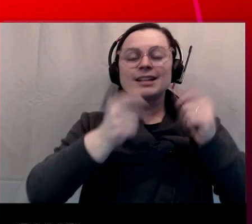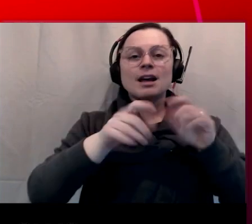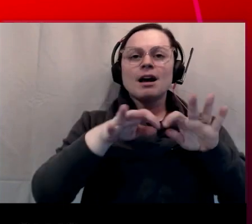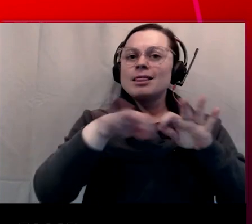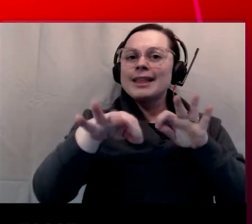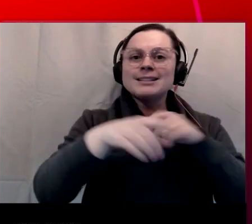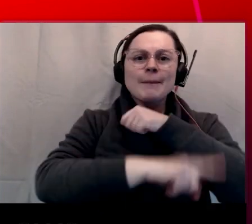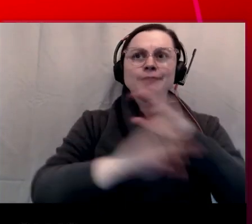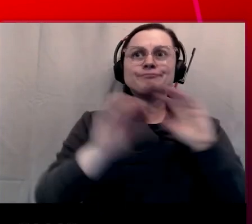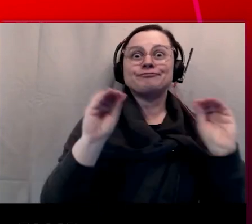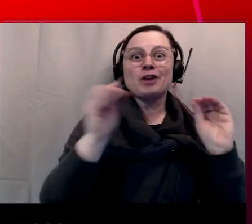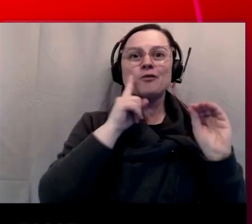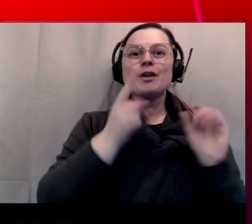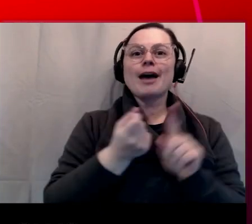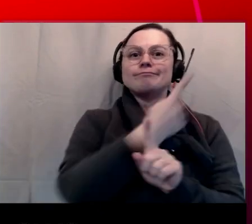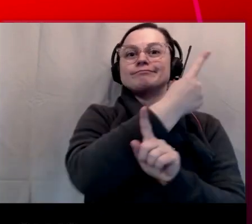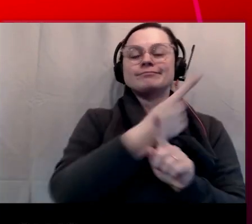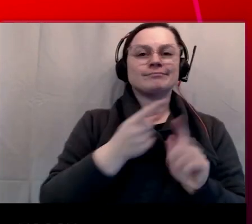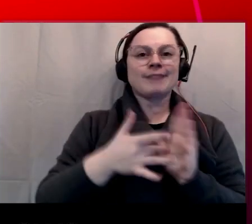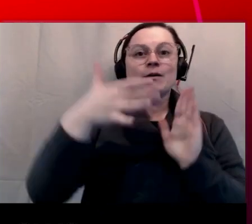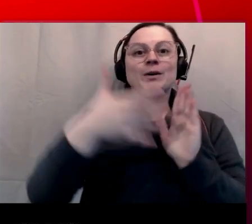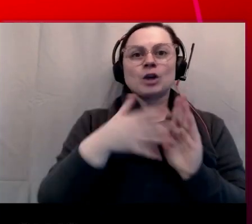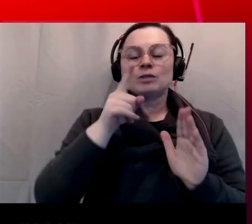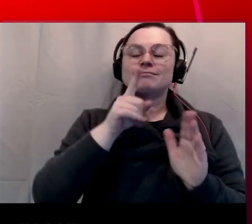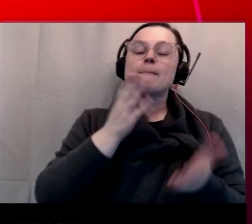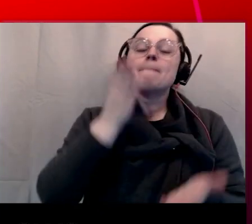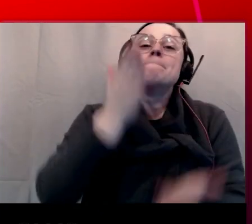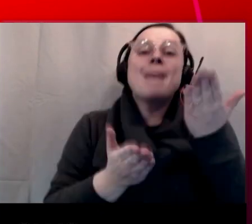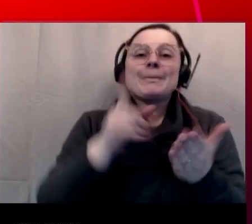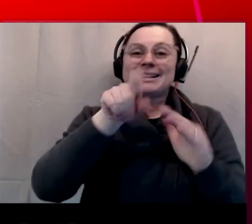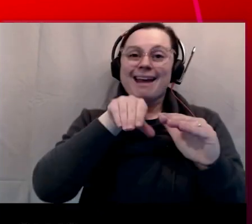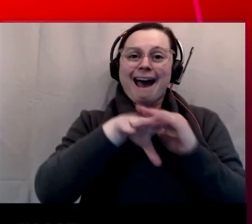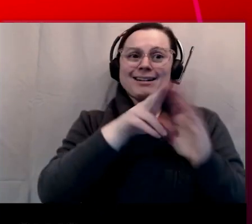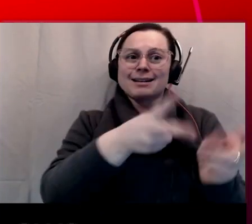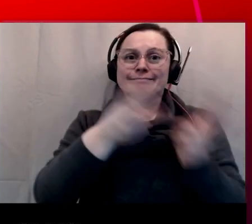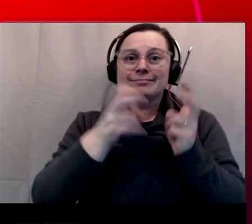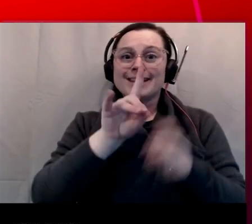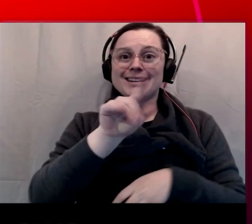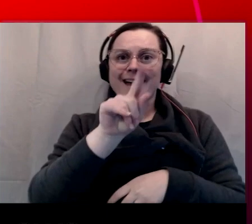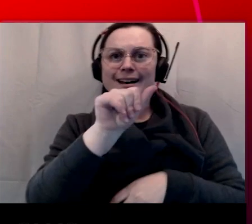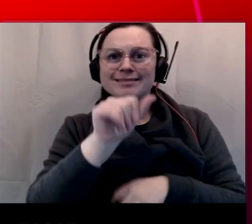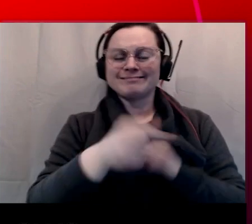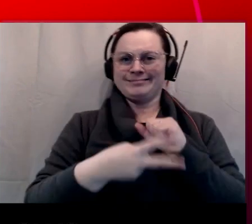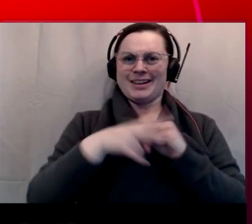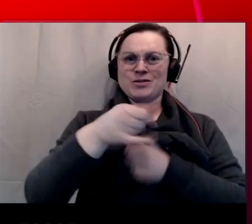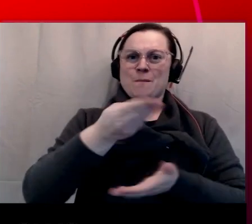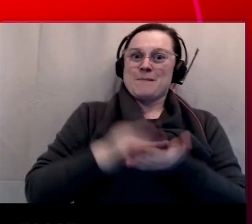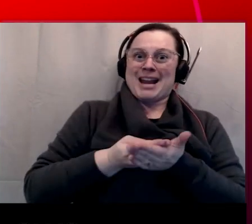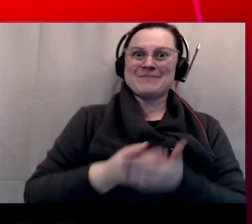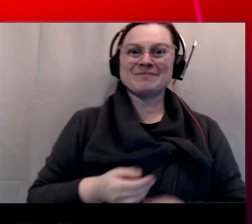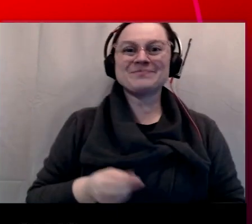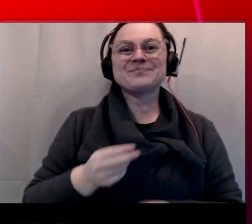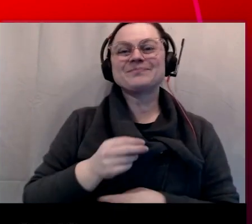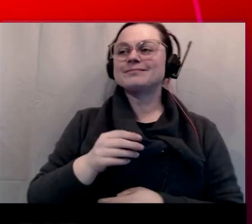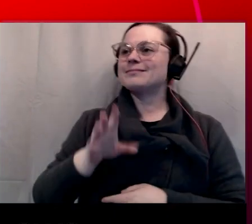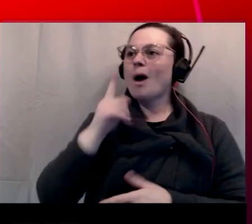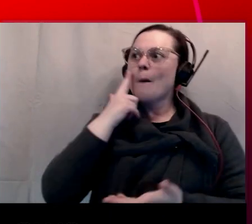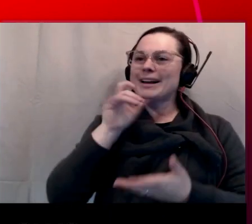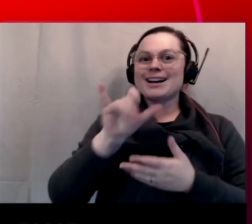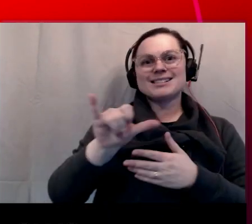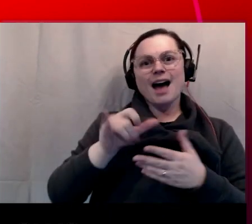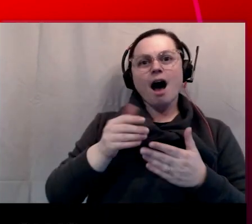odd occasion when you might need to access the data, and you save money. And so we just turn it on. Because this is an ongoing